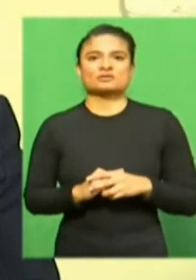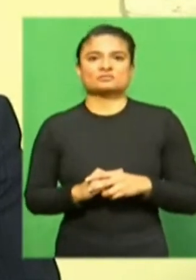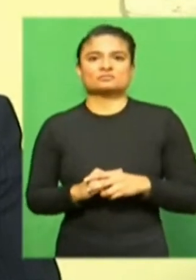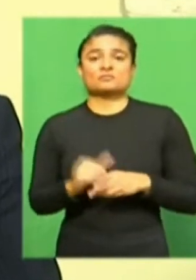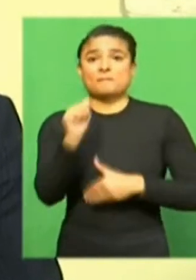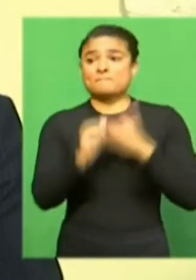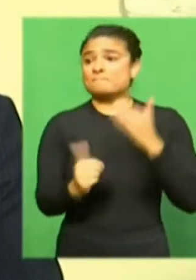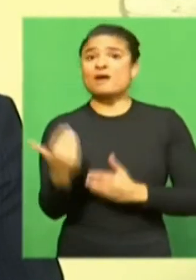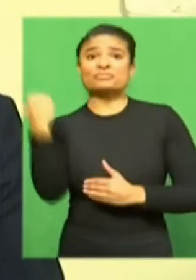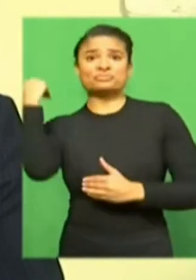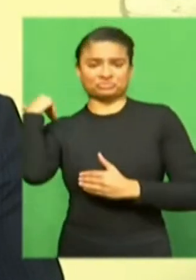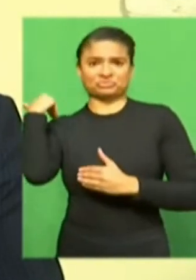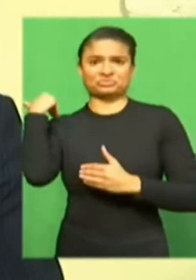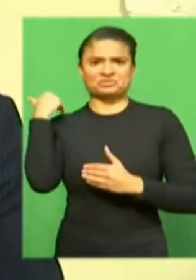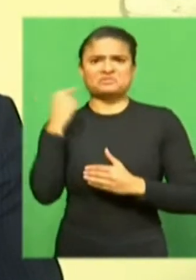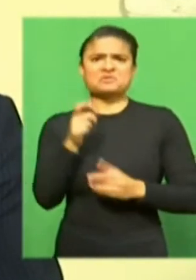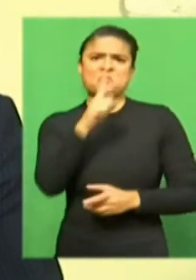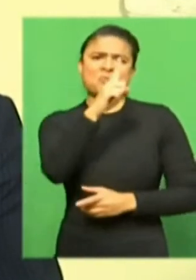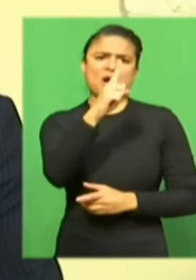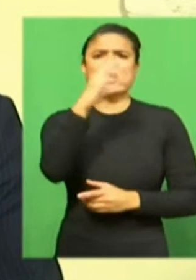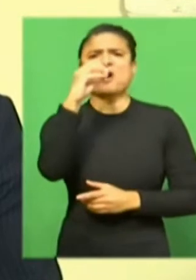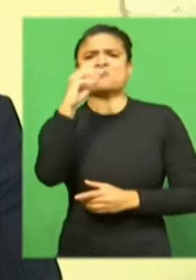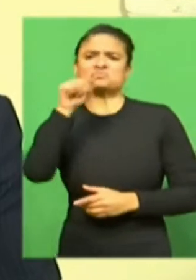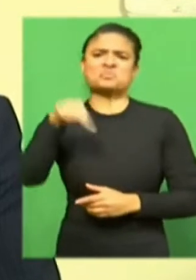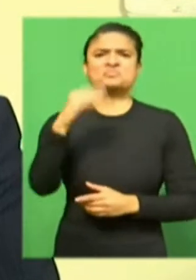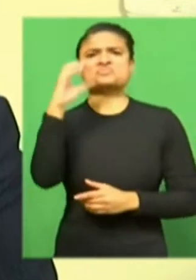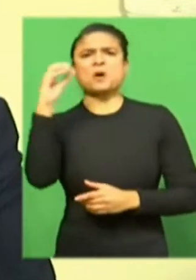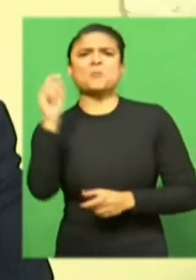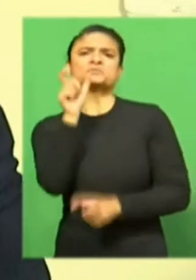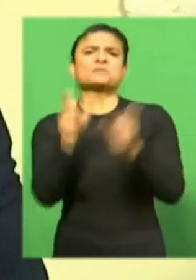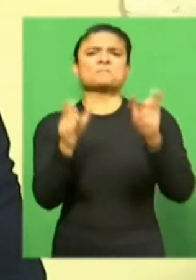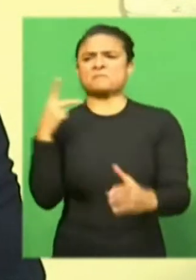around 100,000 vaccines per weekday.